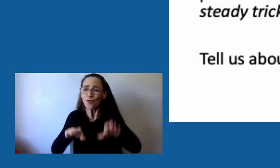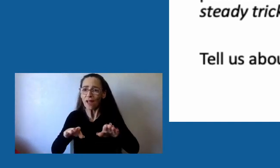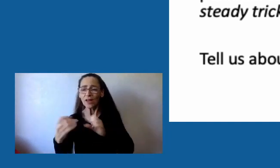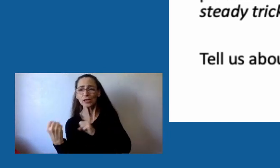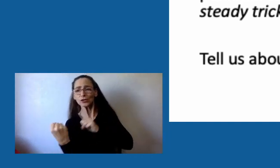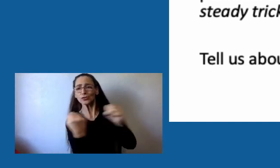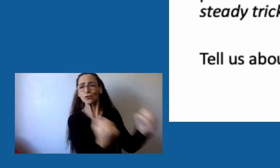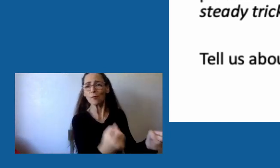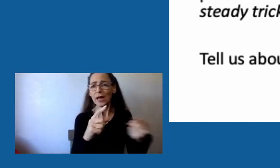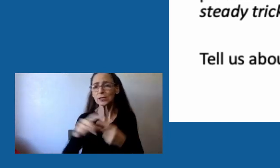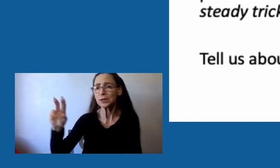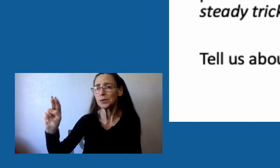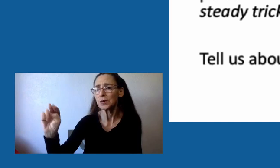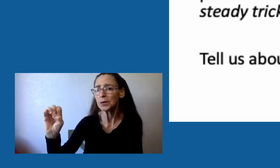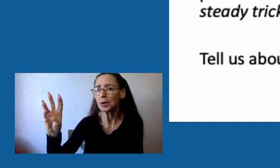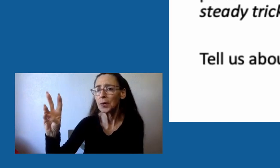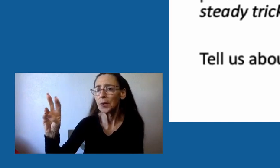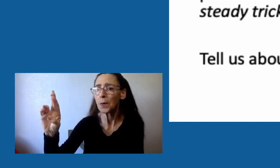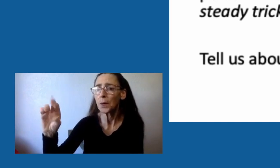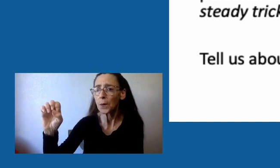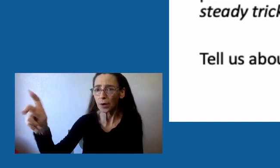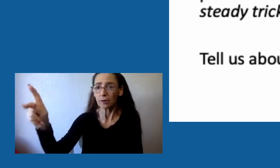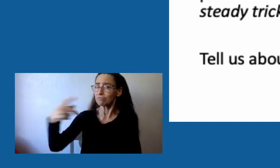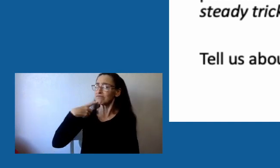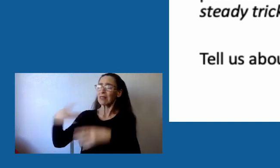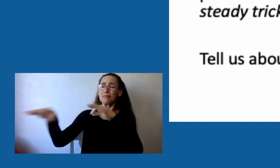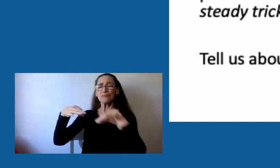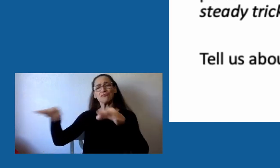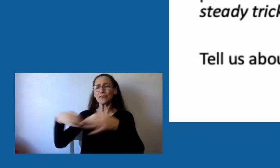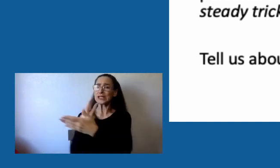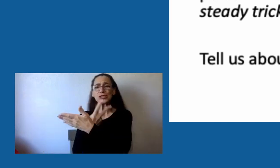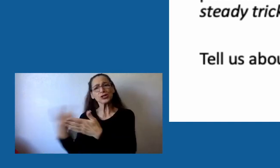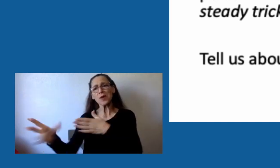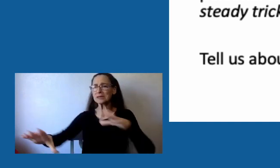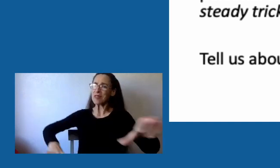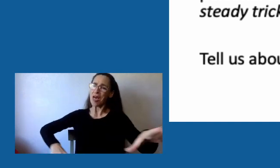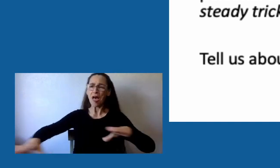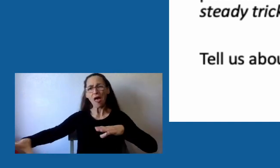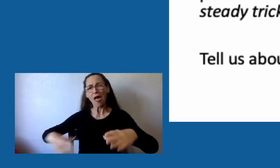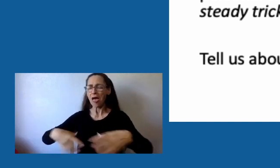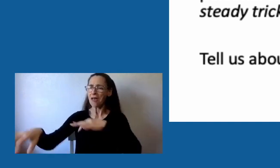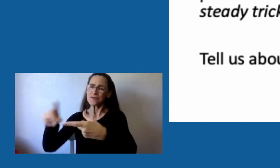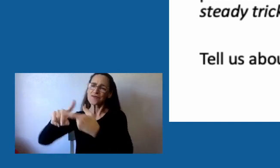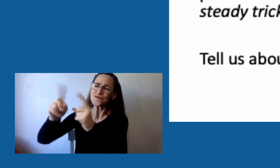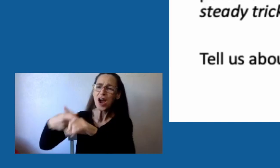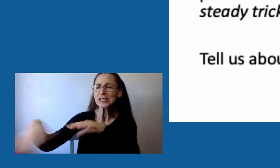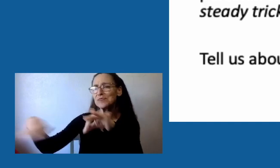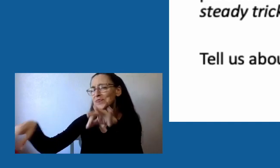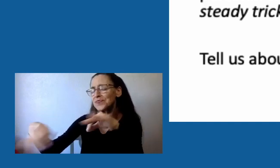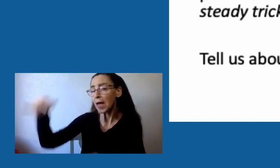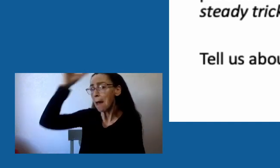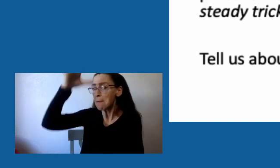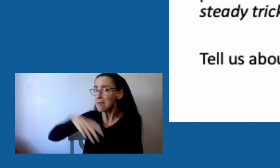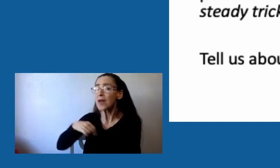to Newark and, told their friends for 2 weeks. Their friends were talking about it. The men said they